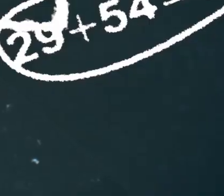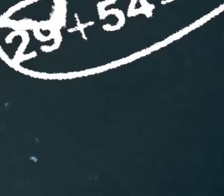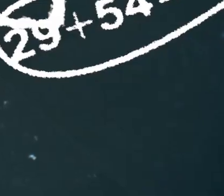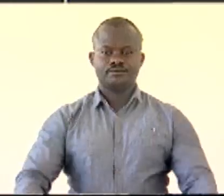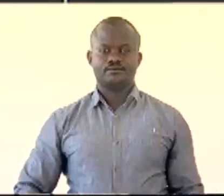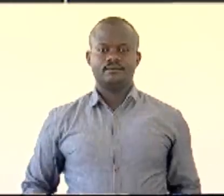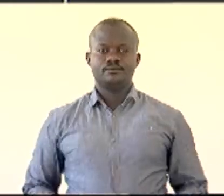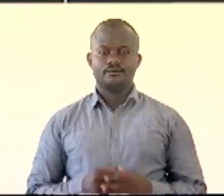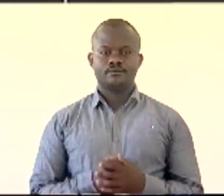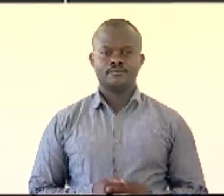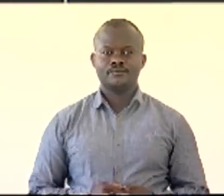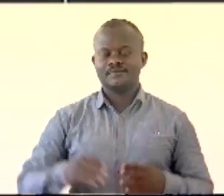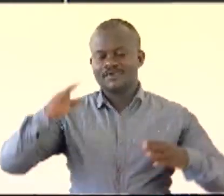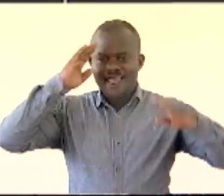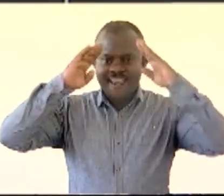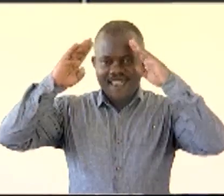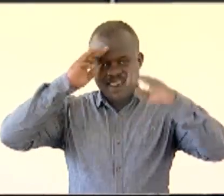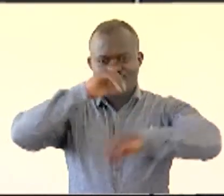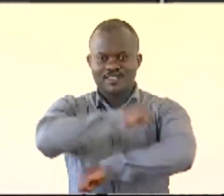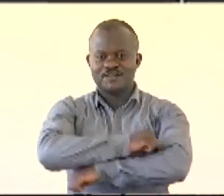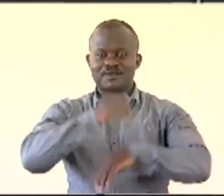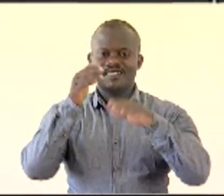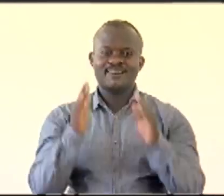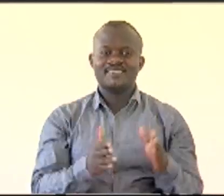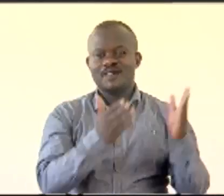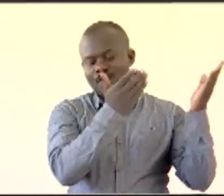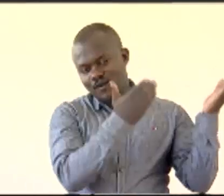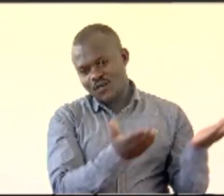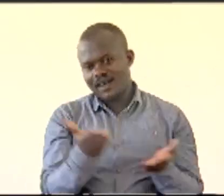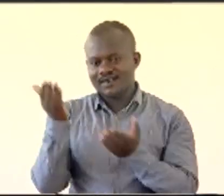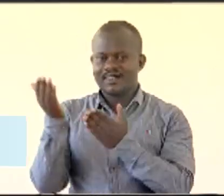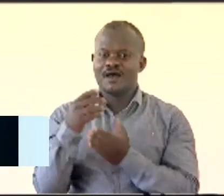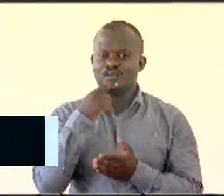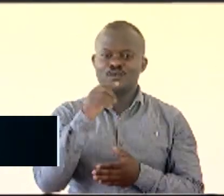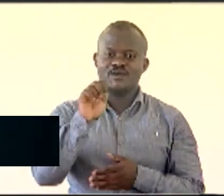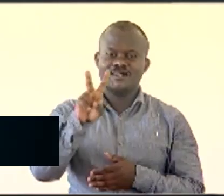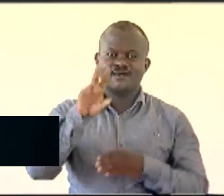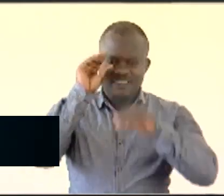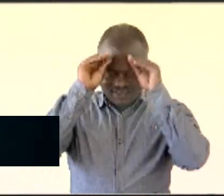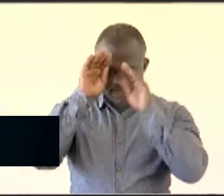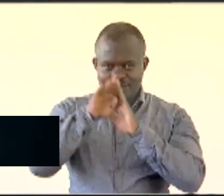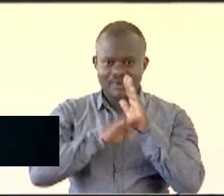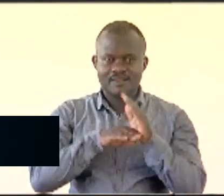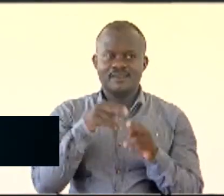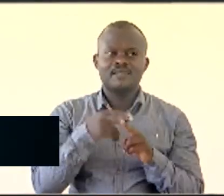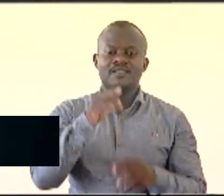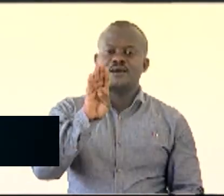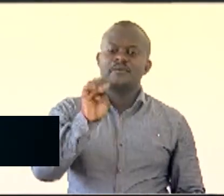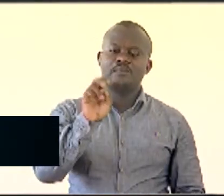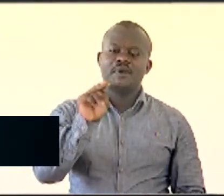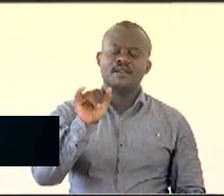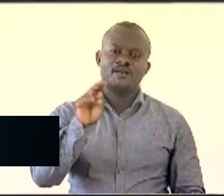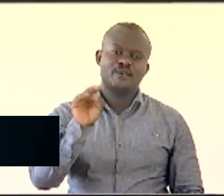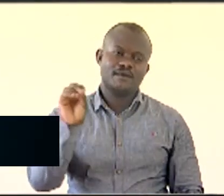Board. Hello students, welcome to TV learning program. My name is Benon. I will be